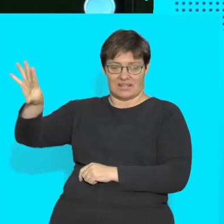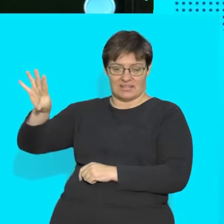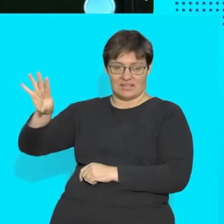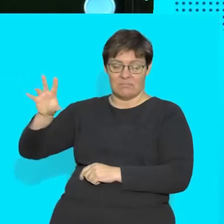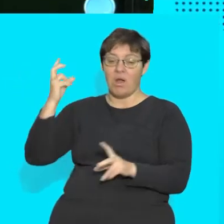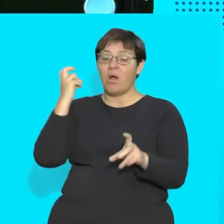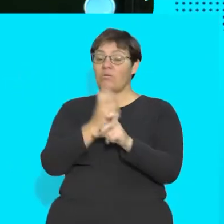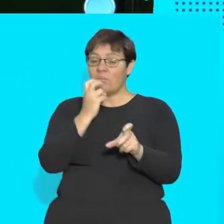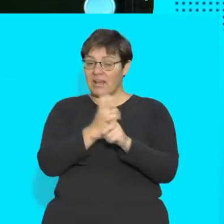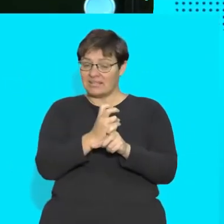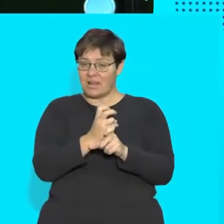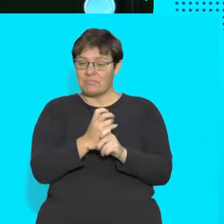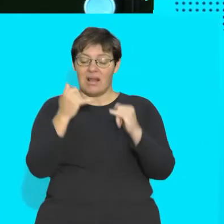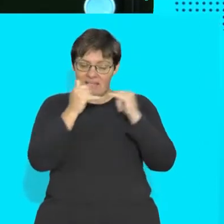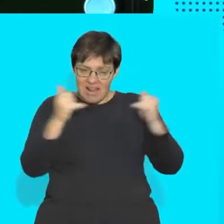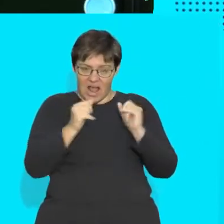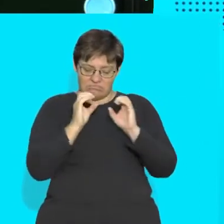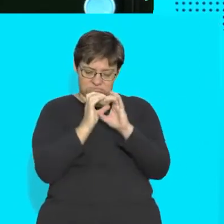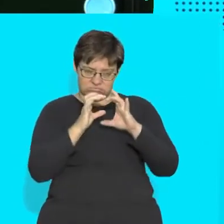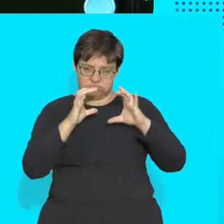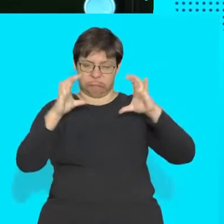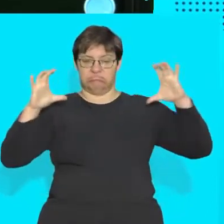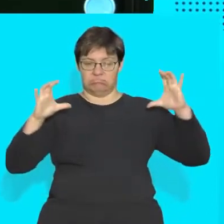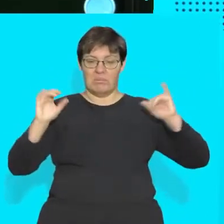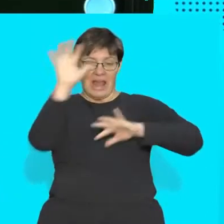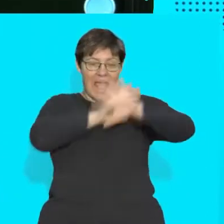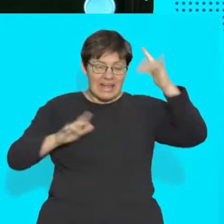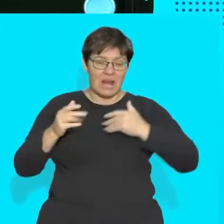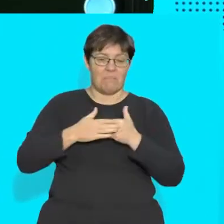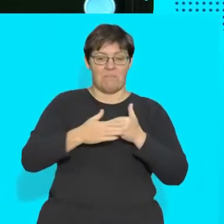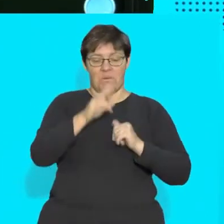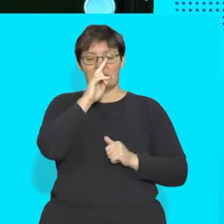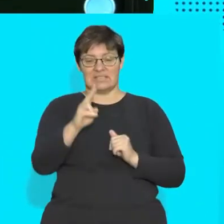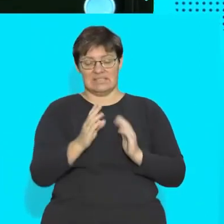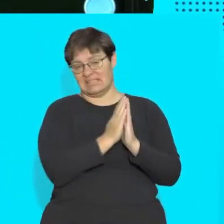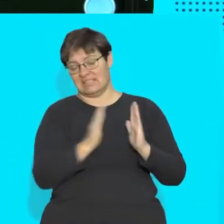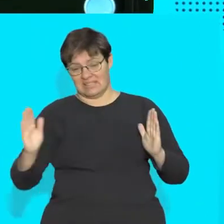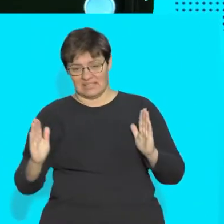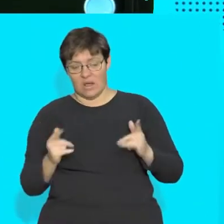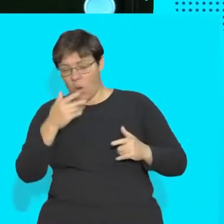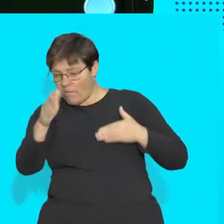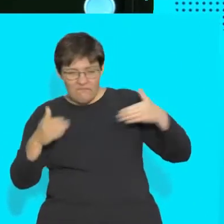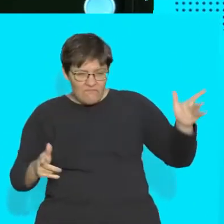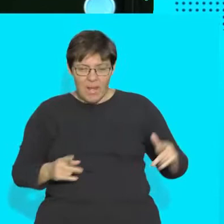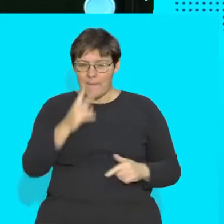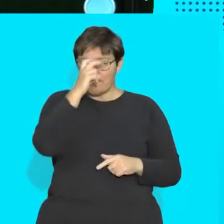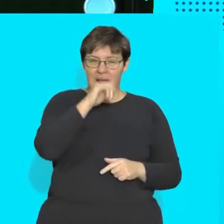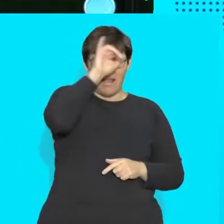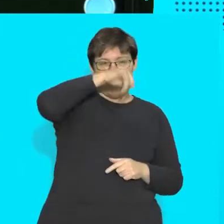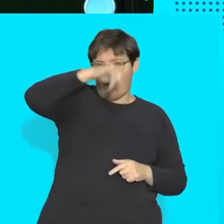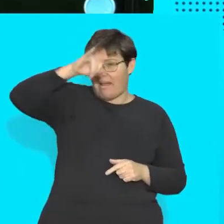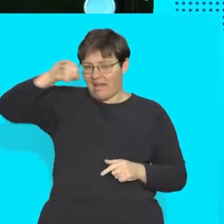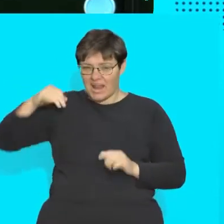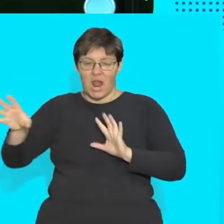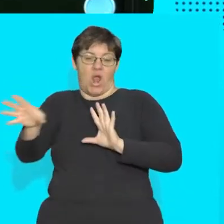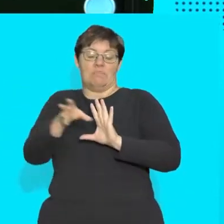more lines we'll see. The more colors we'll see in an emission spectrum, the more black lines we see in the